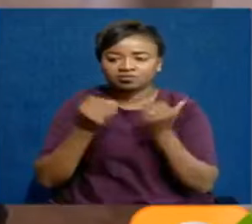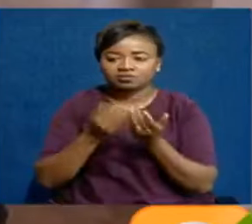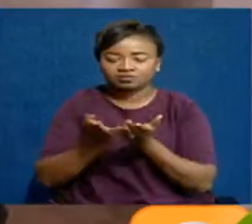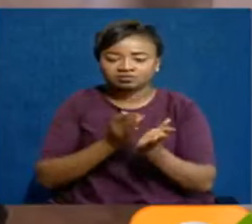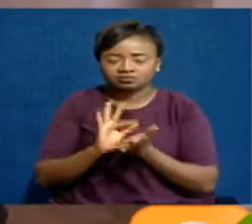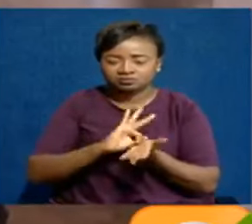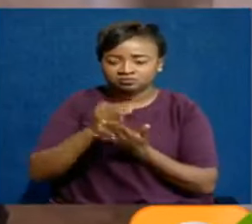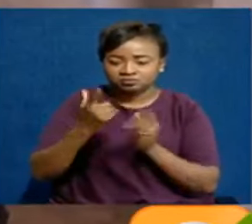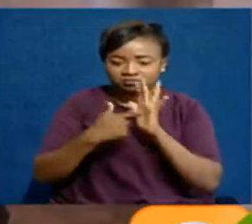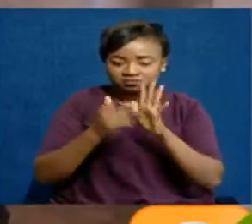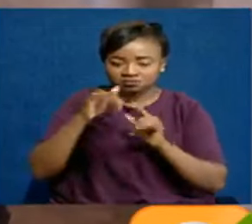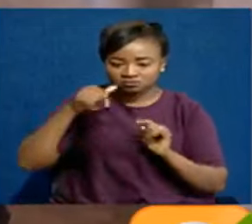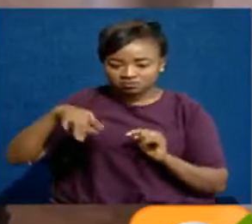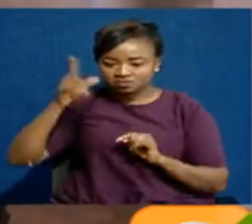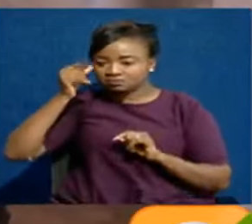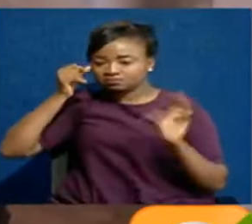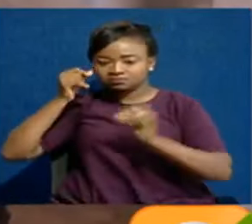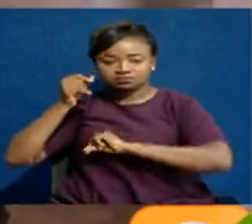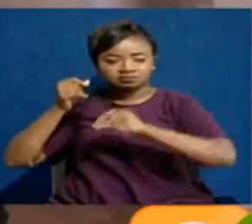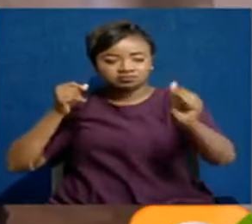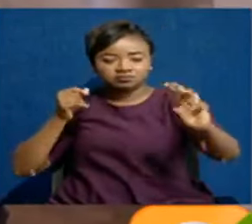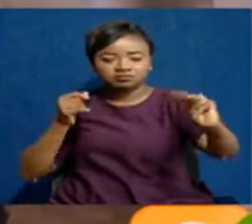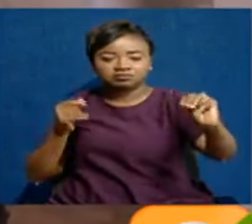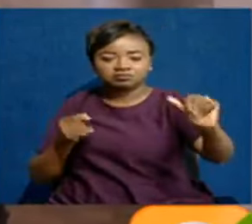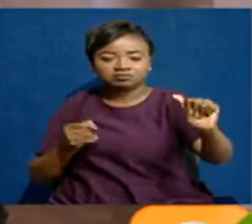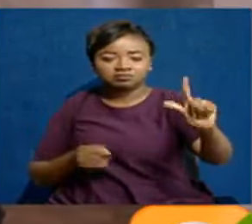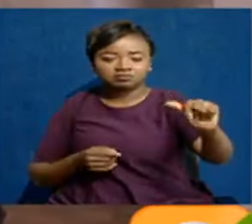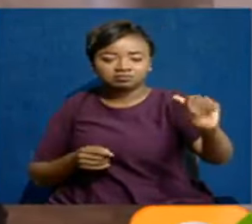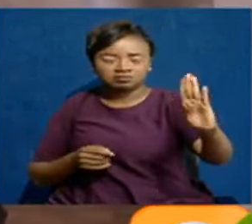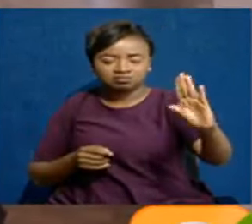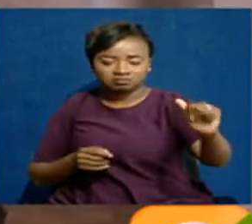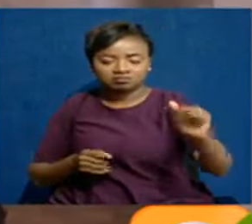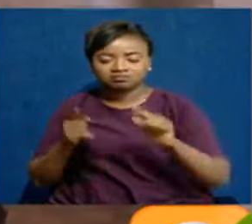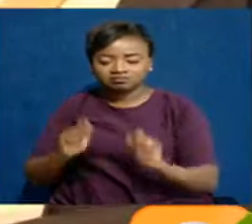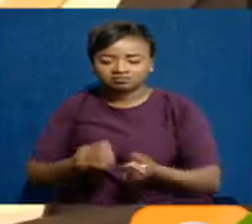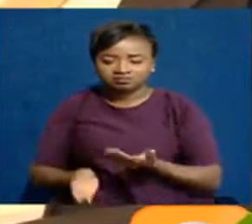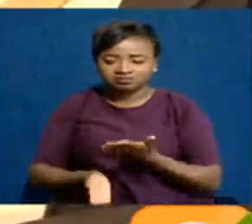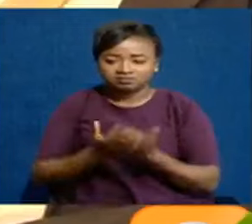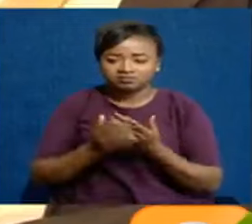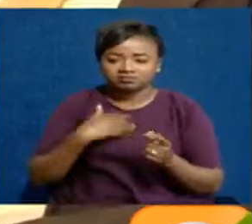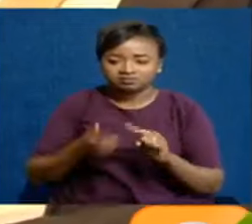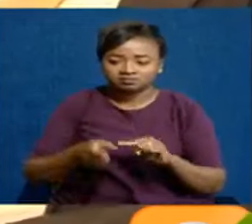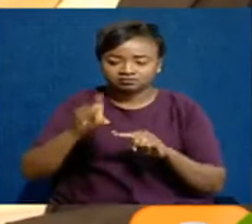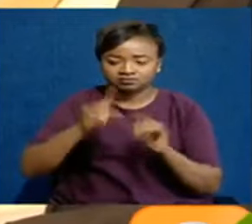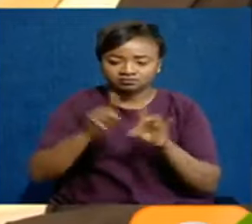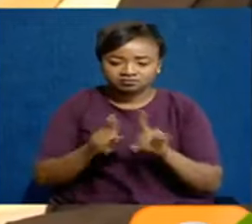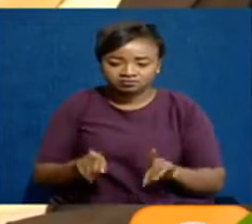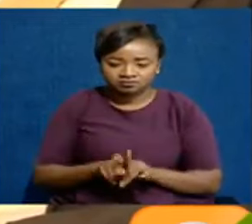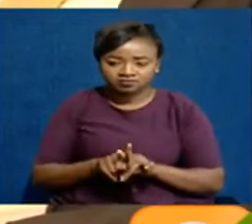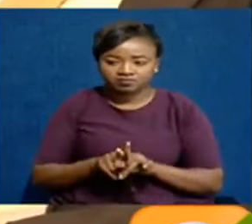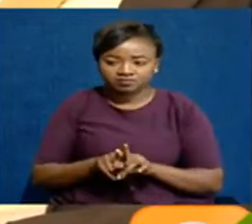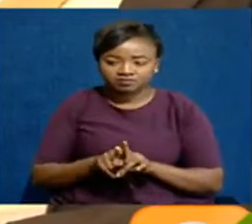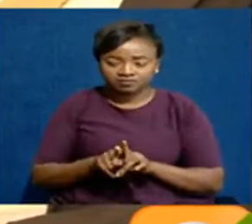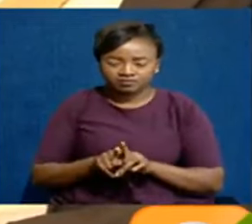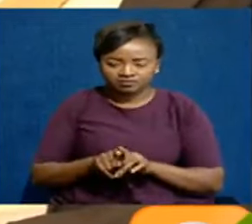from Mombasa to Malaba is expected to further help Bayobab scale with an extra 2 terabyte, a capacity that they will be looking to